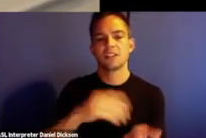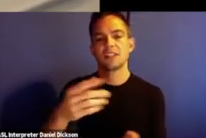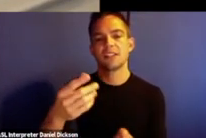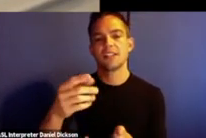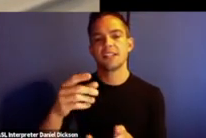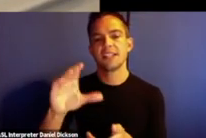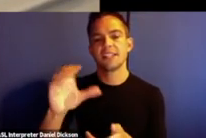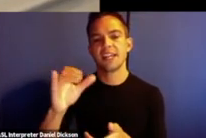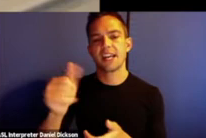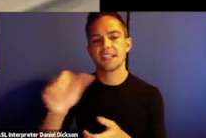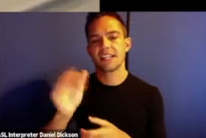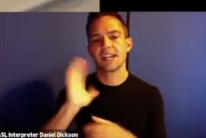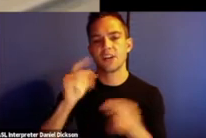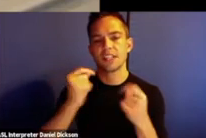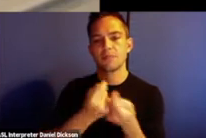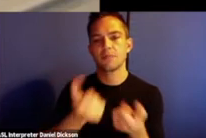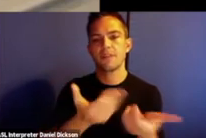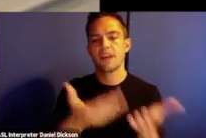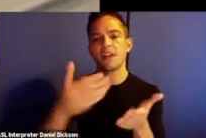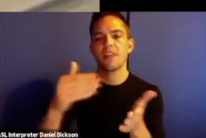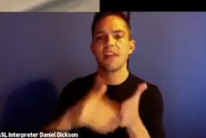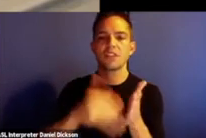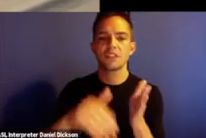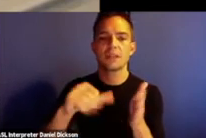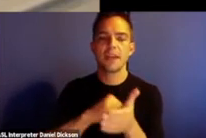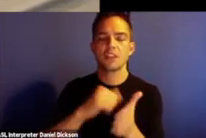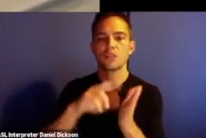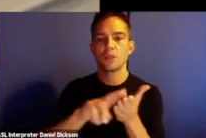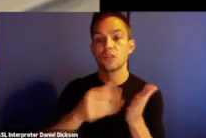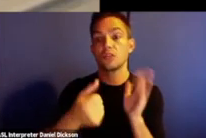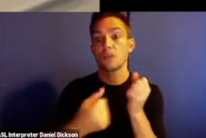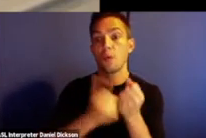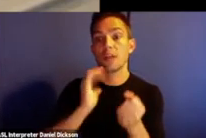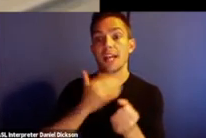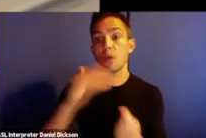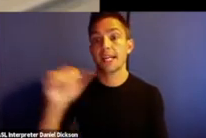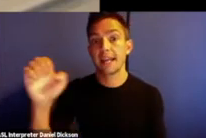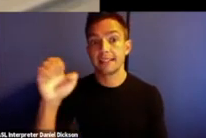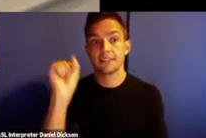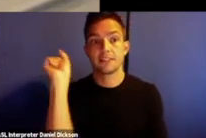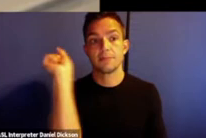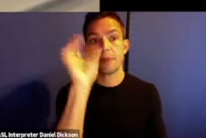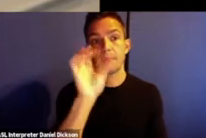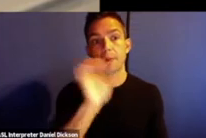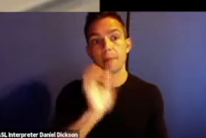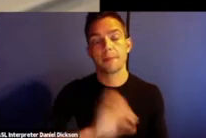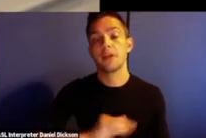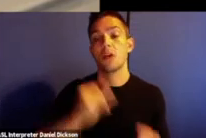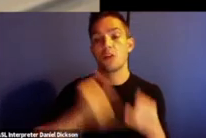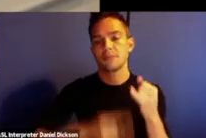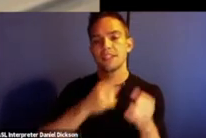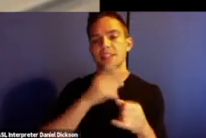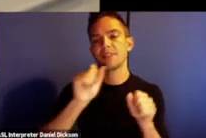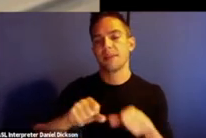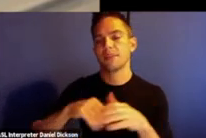team by presenting them with thousands of pages of research supporting our case. And ultimately he was able to get